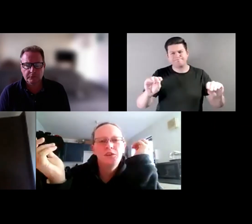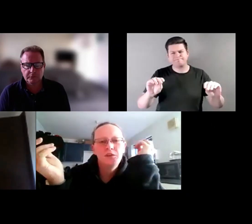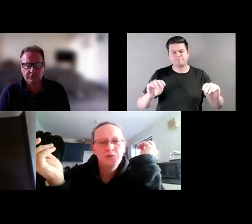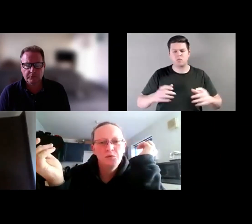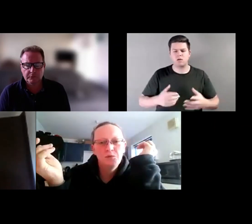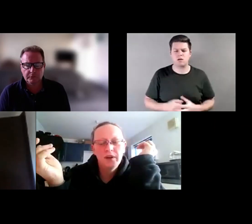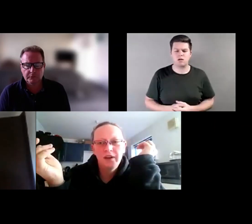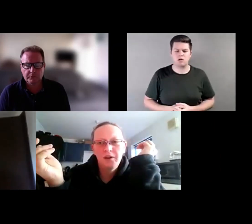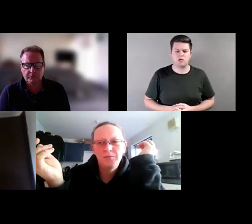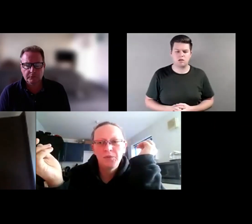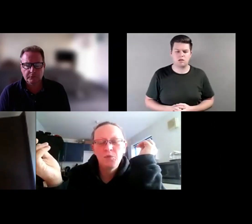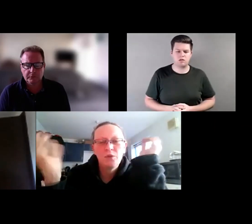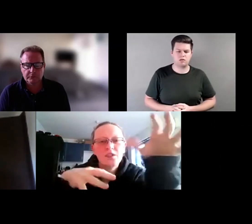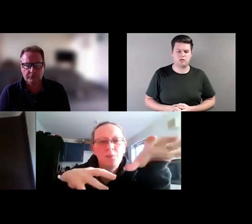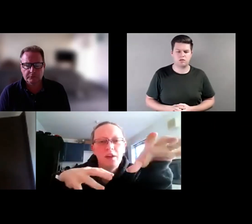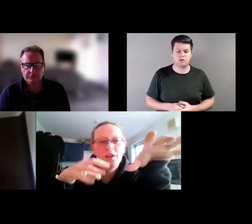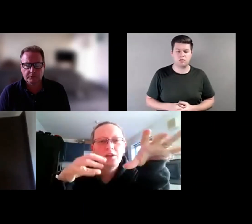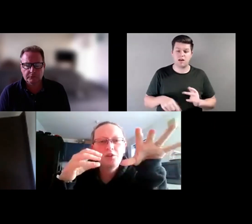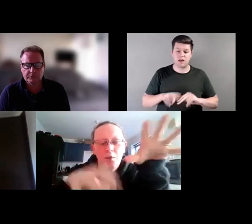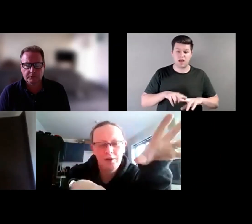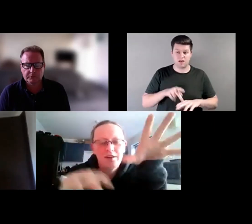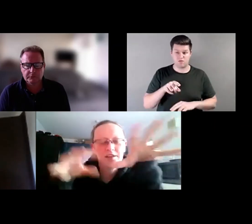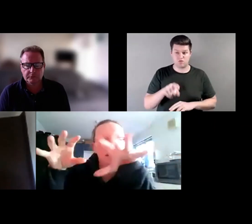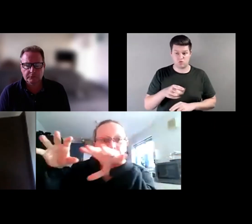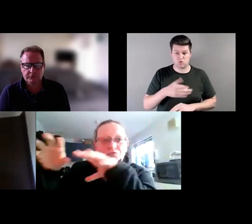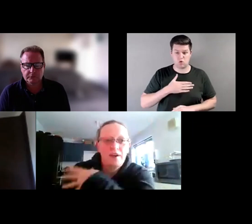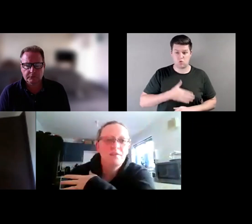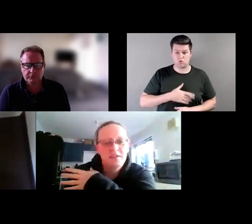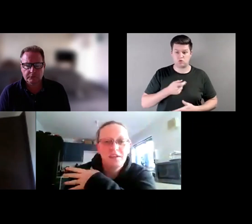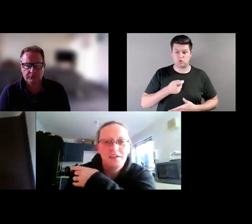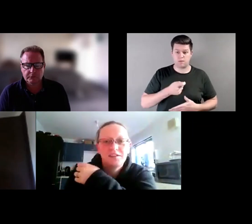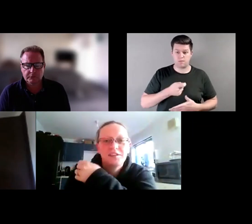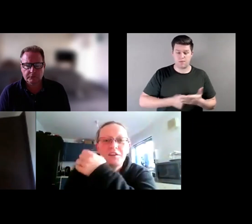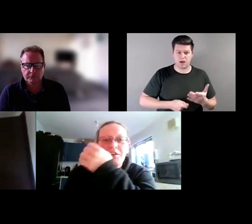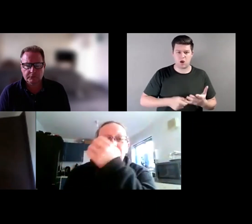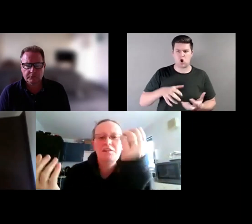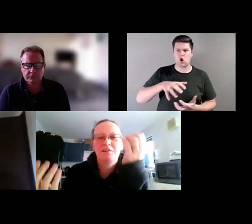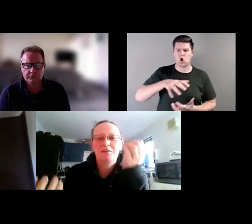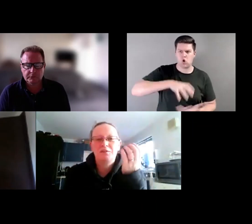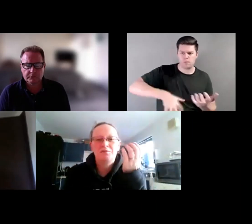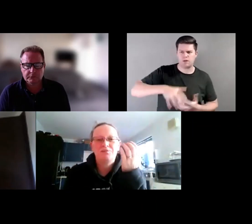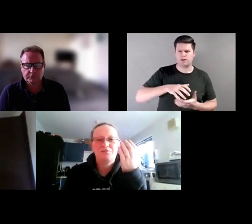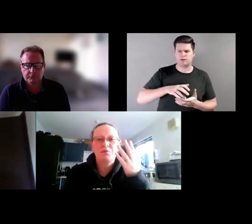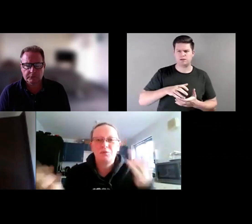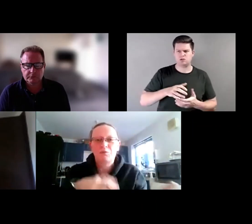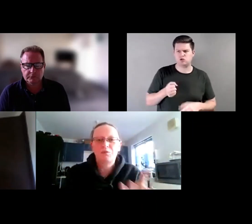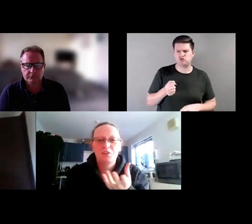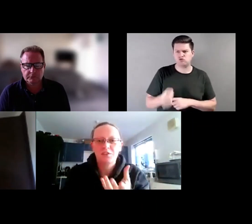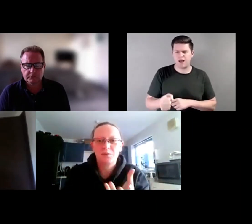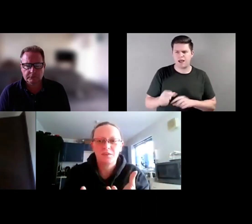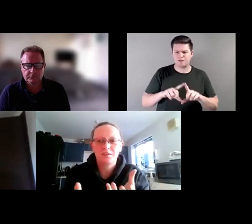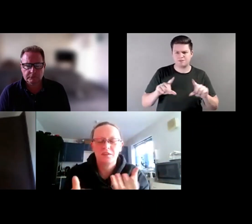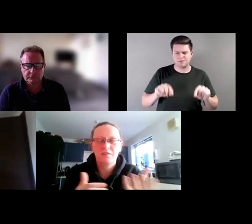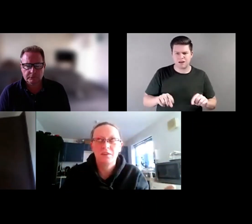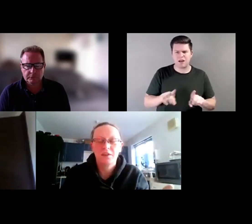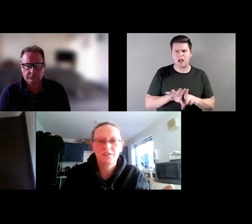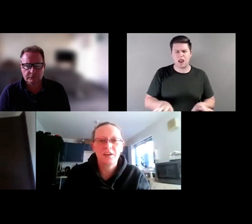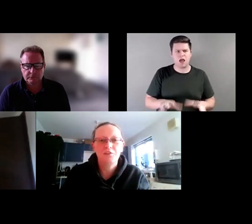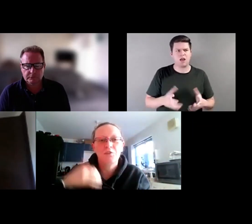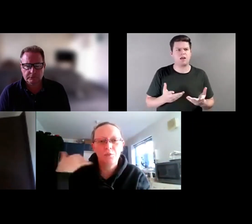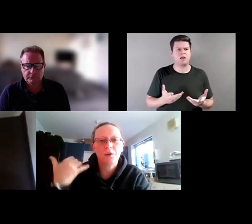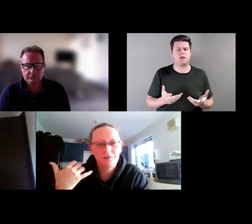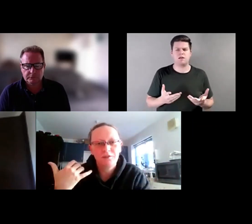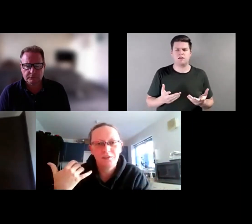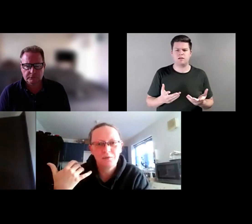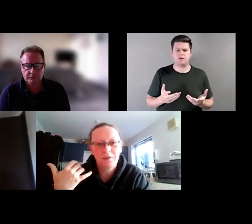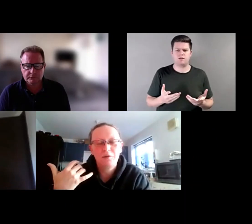If you want to buy complicated rail tickets like you know, wheelchair spaces and things, and